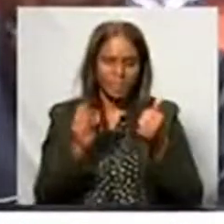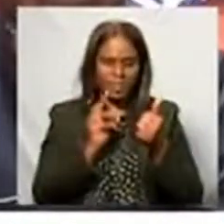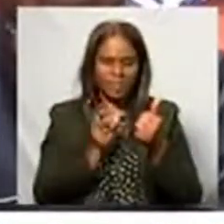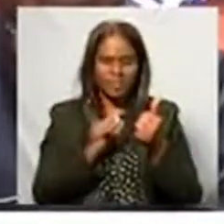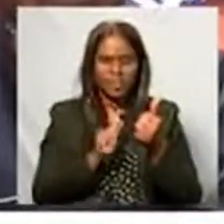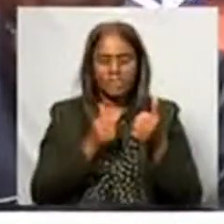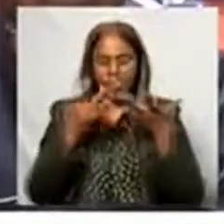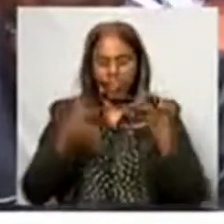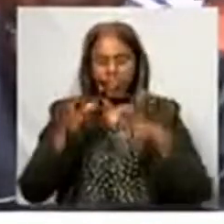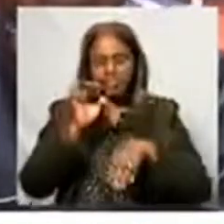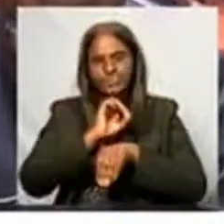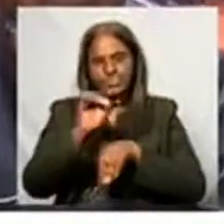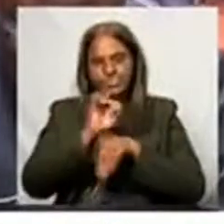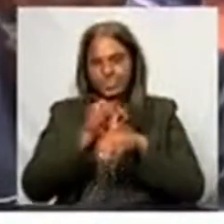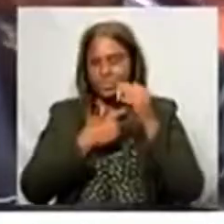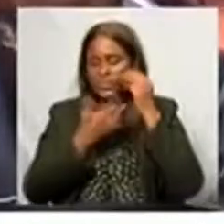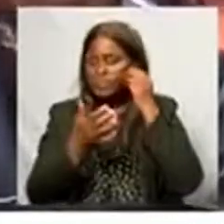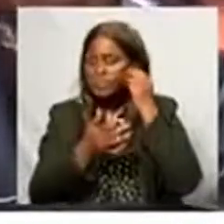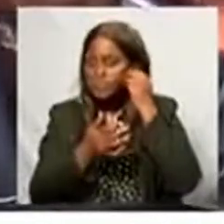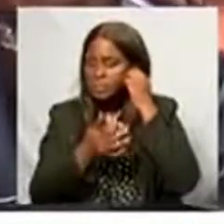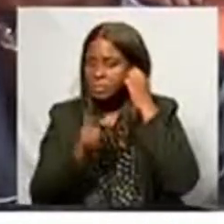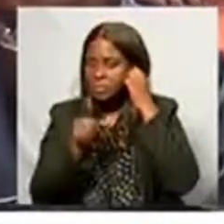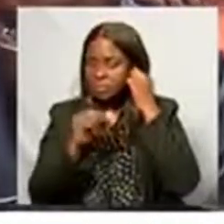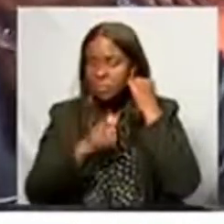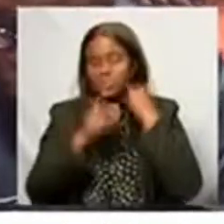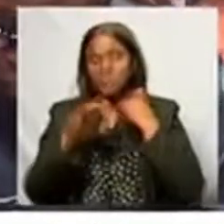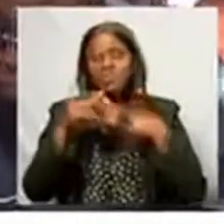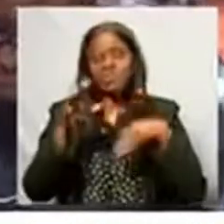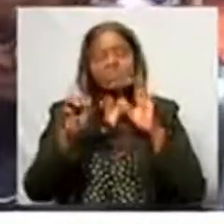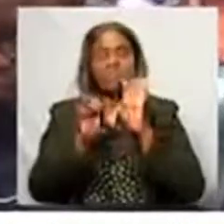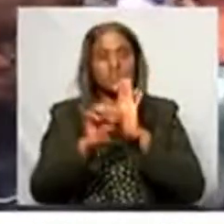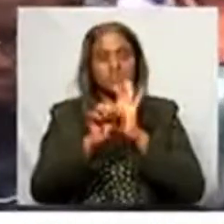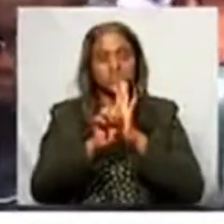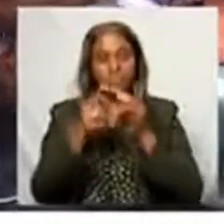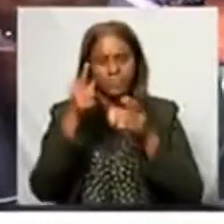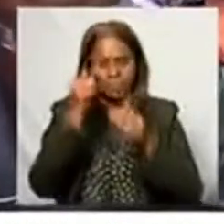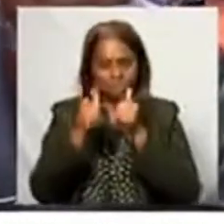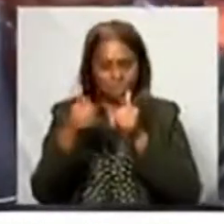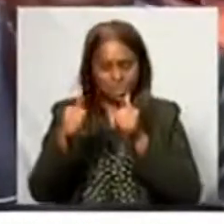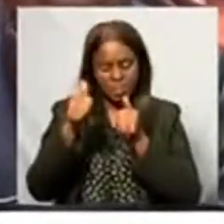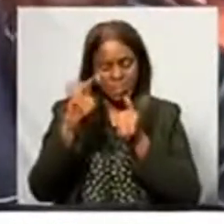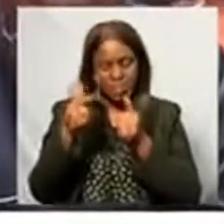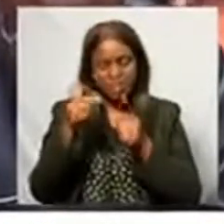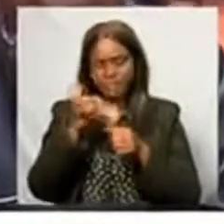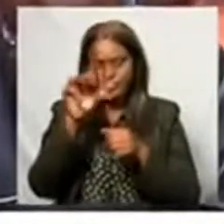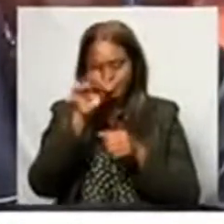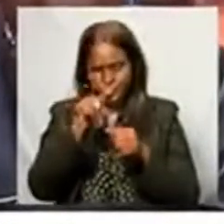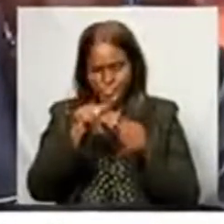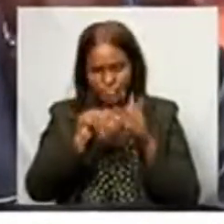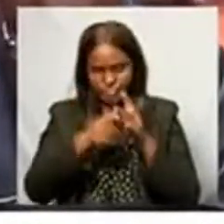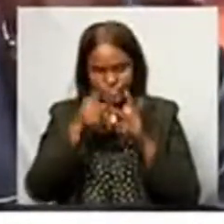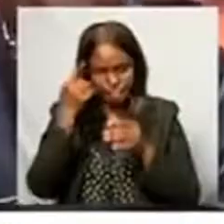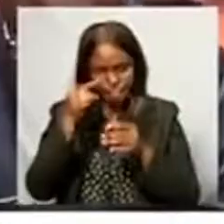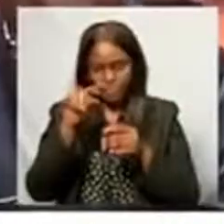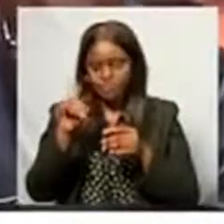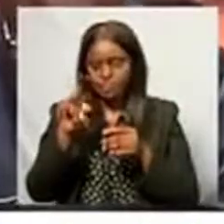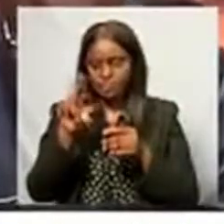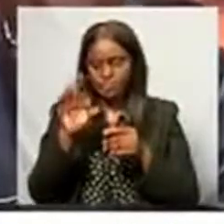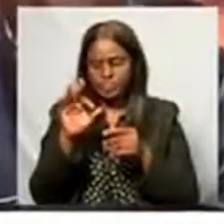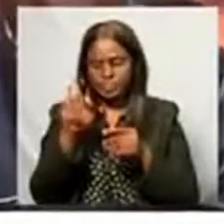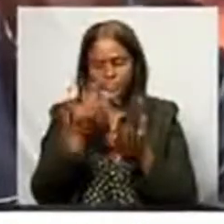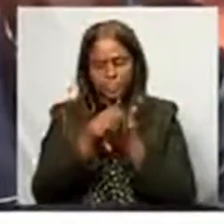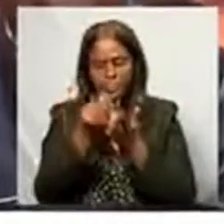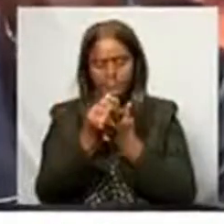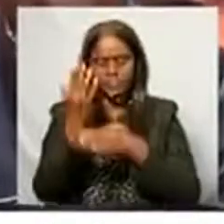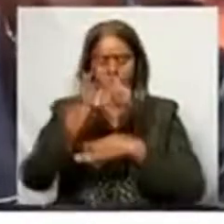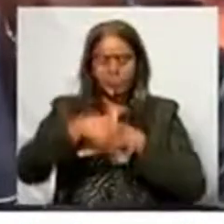we lose an opportunity. I'll give an example of, because the main source of NRFA is toll collections on our